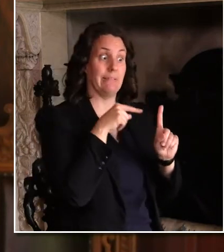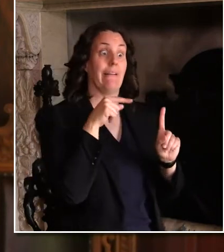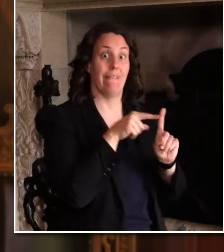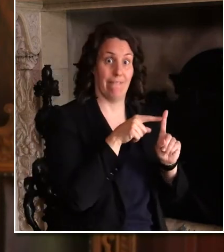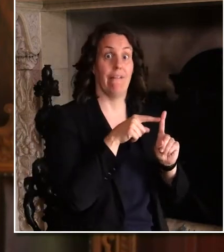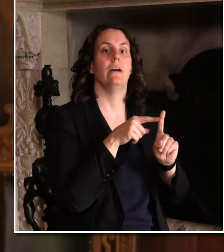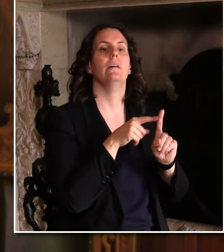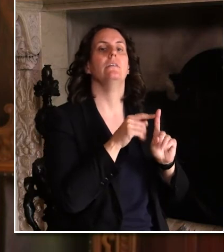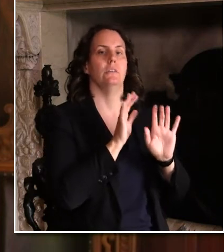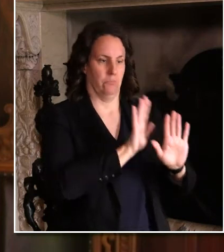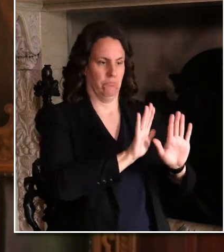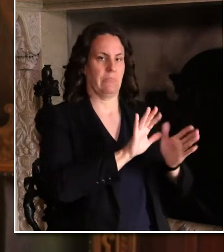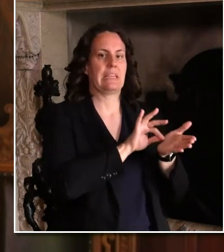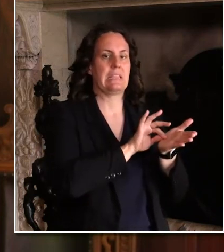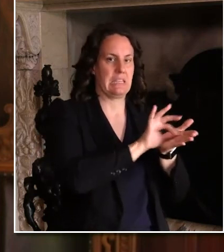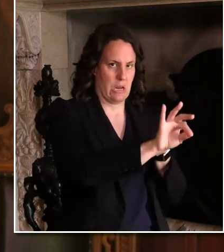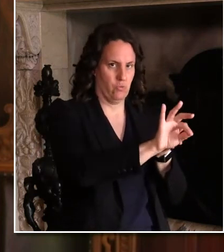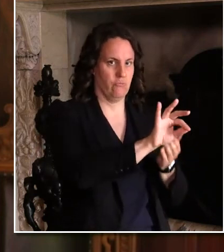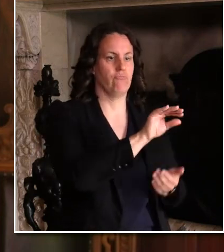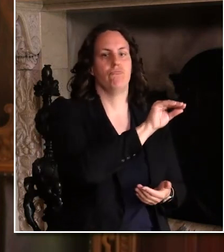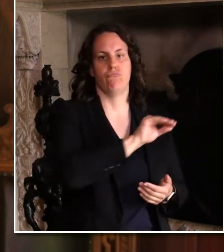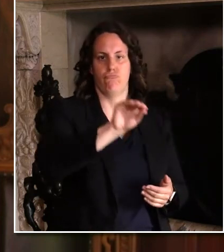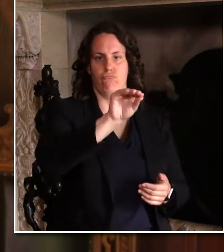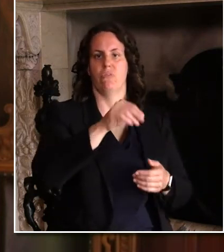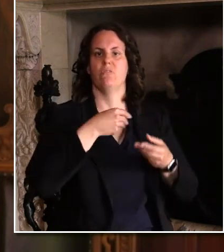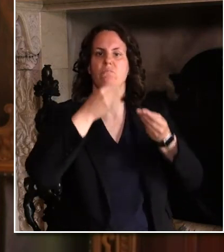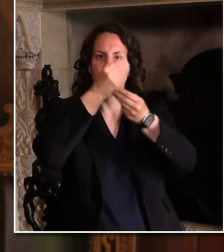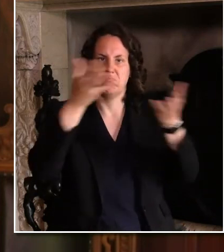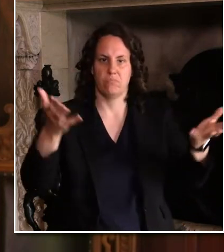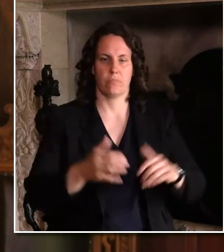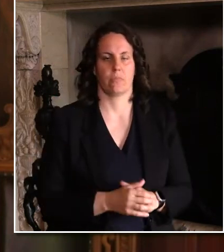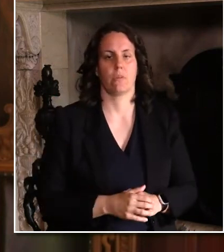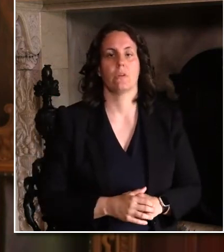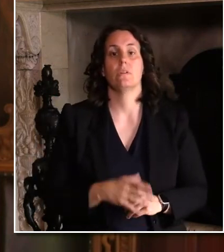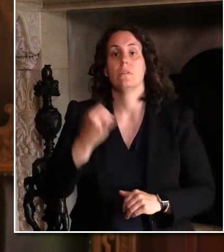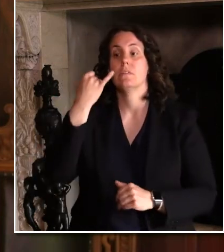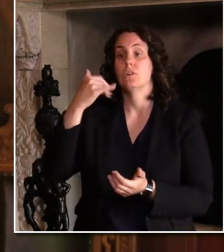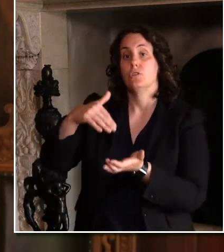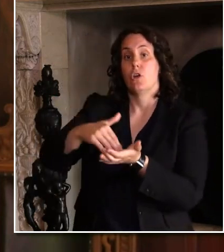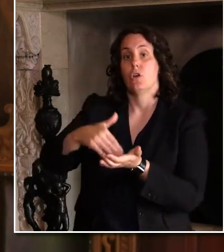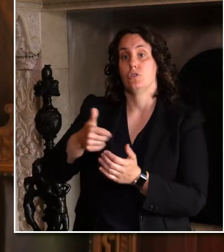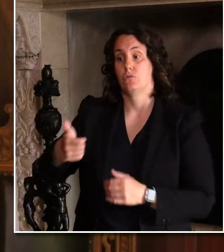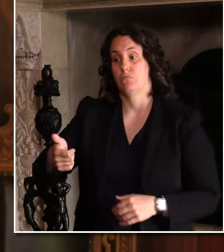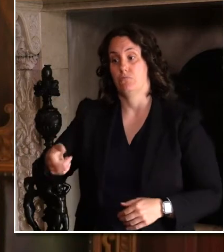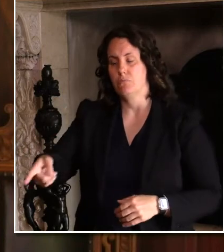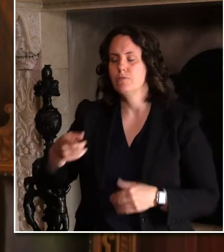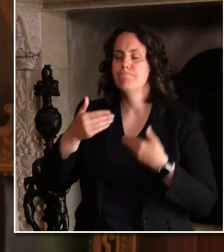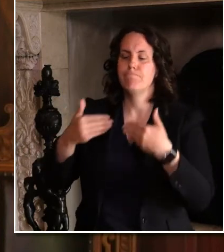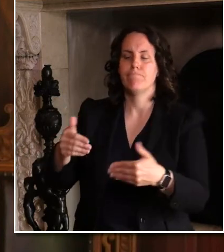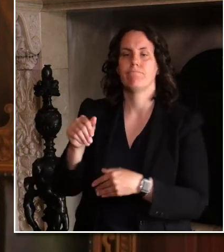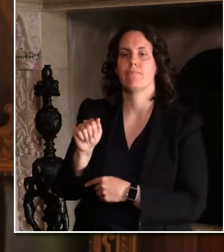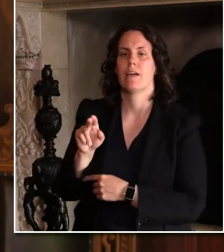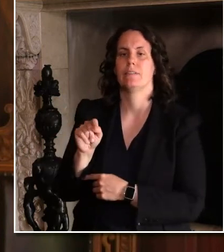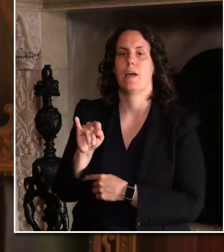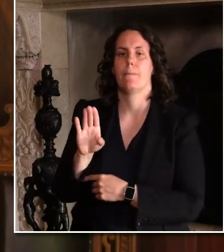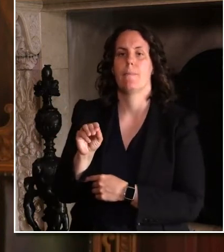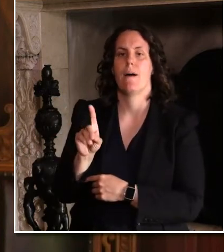orders, we do request that that's reported to public health. We consider those to be probable cases, but we don't report them with our confirmed